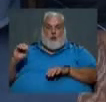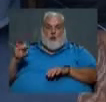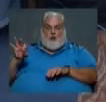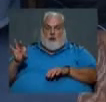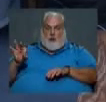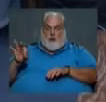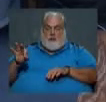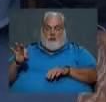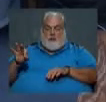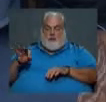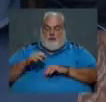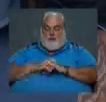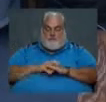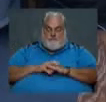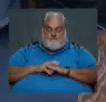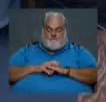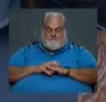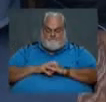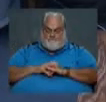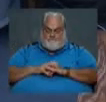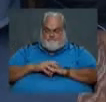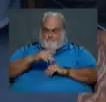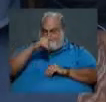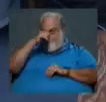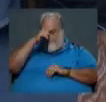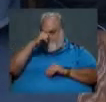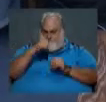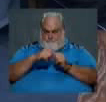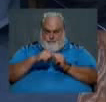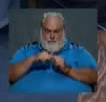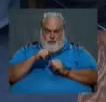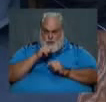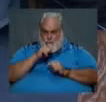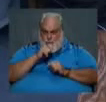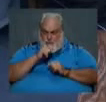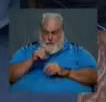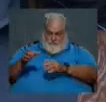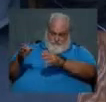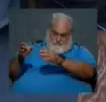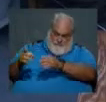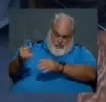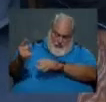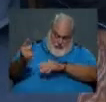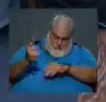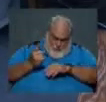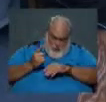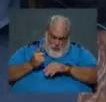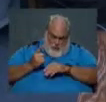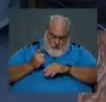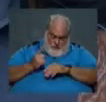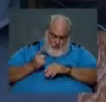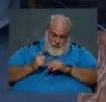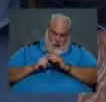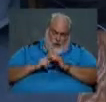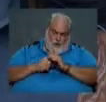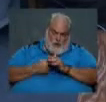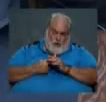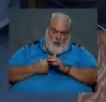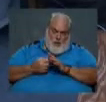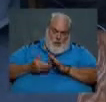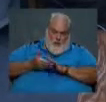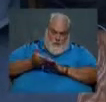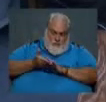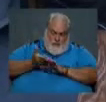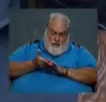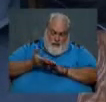was approached back at the 1st of March regarding this house, and it started operating shortly